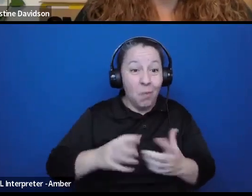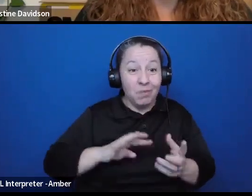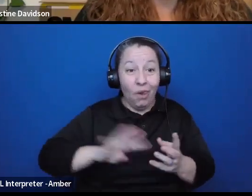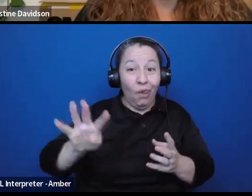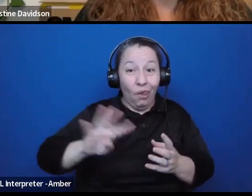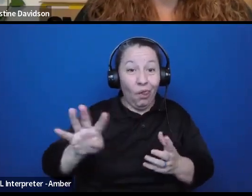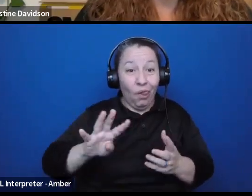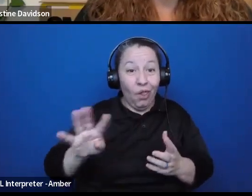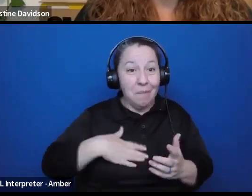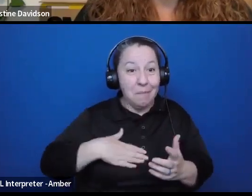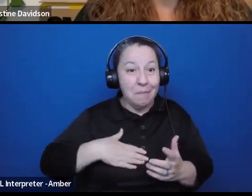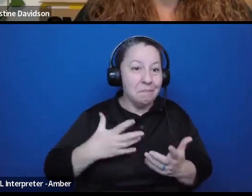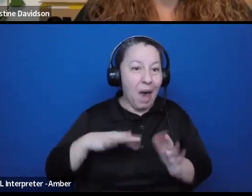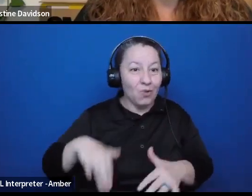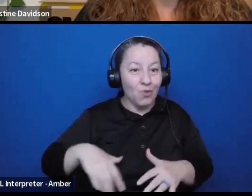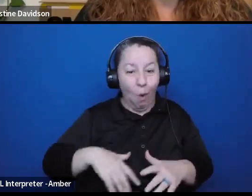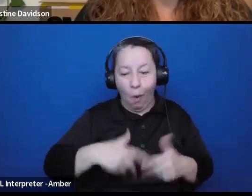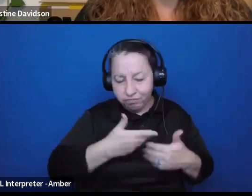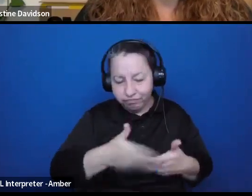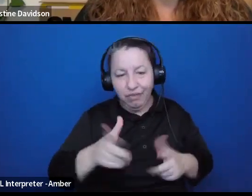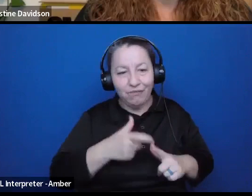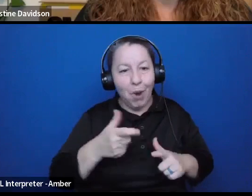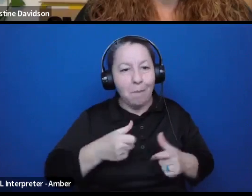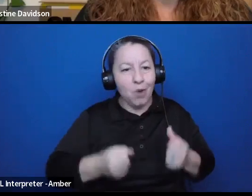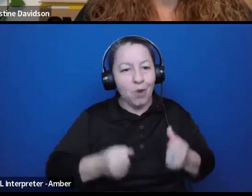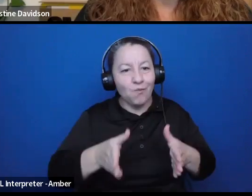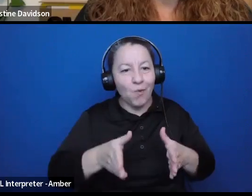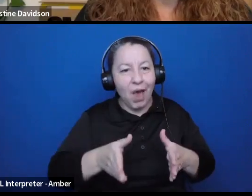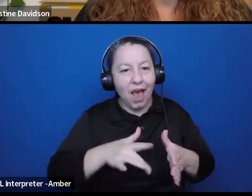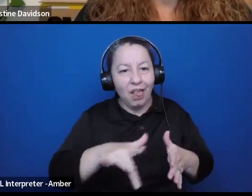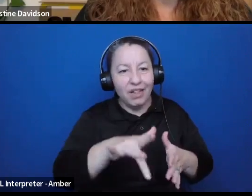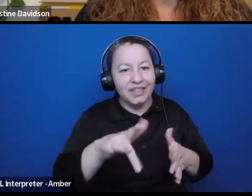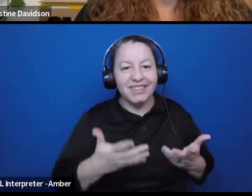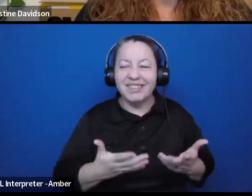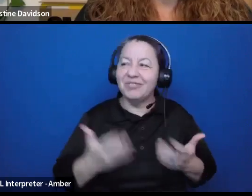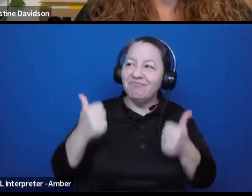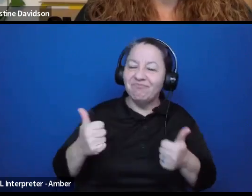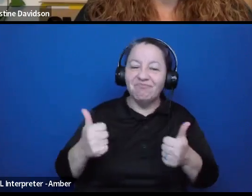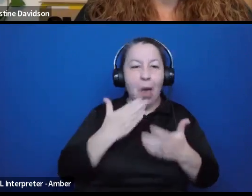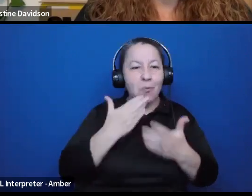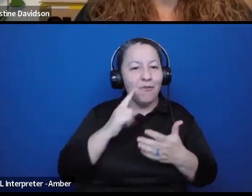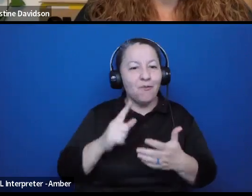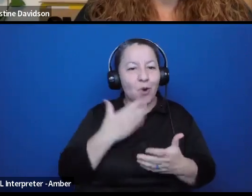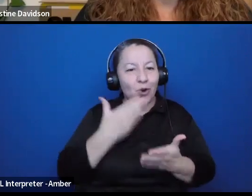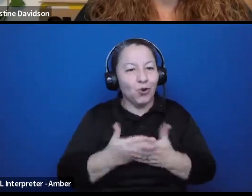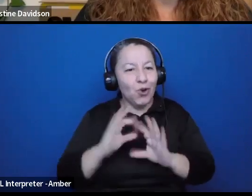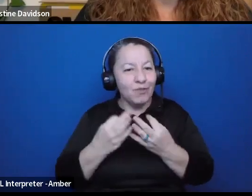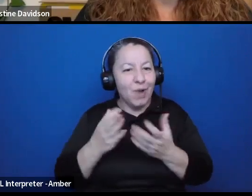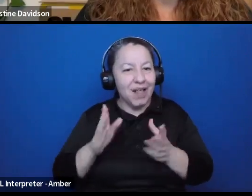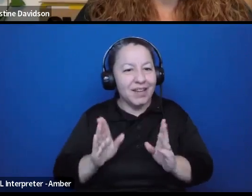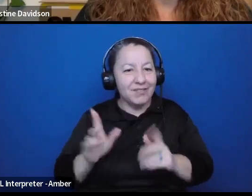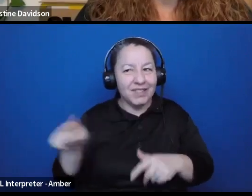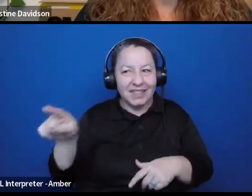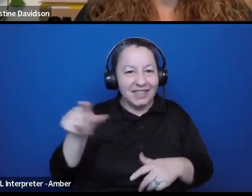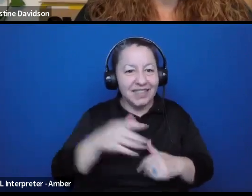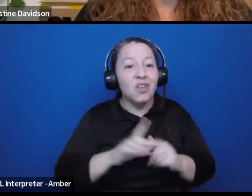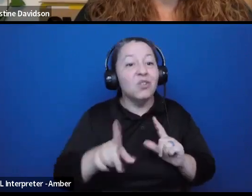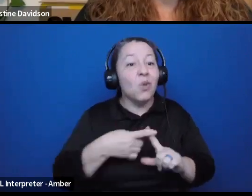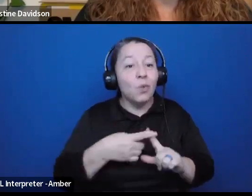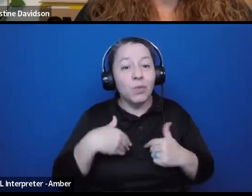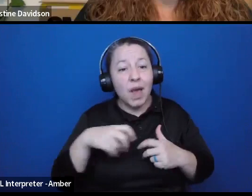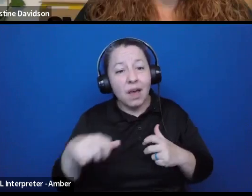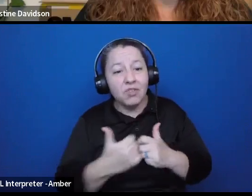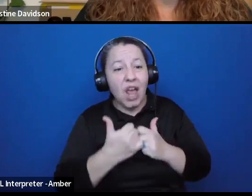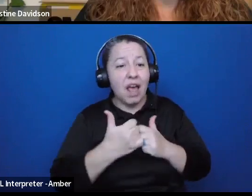didn't have to, you know, grateful for good relatives. And so even when there's like challenging times or, you